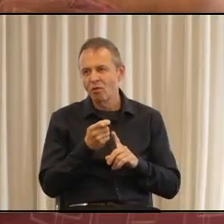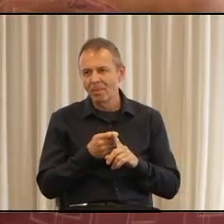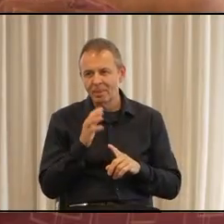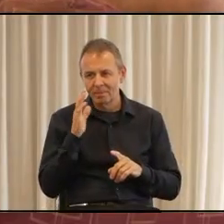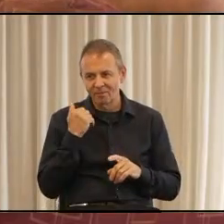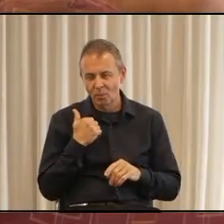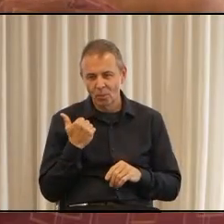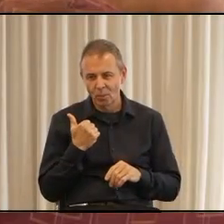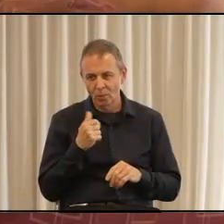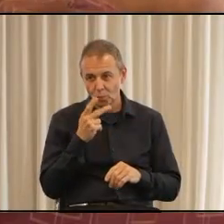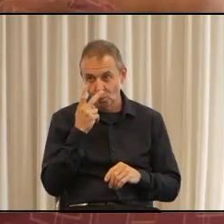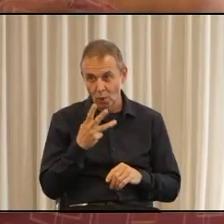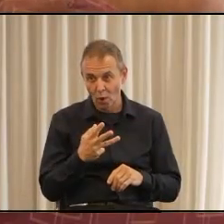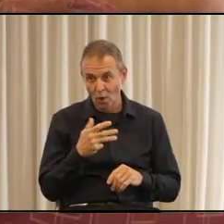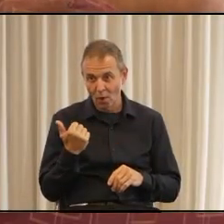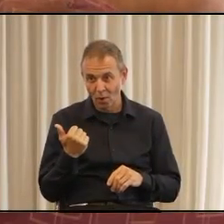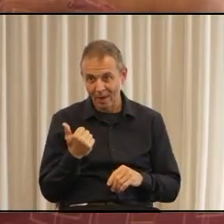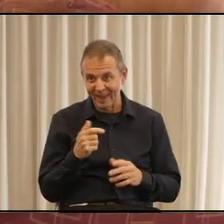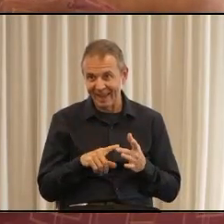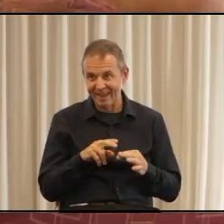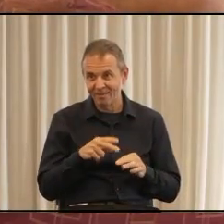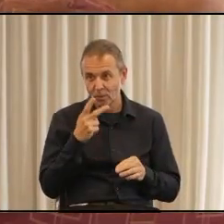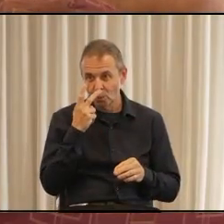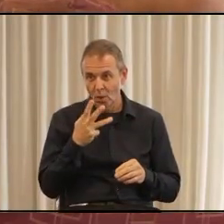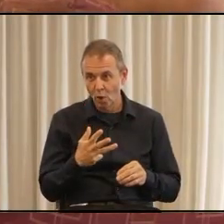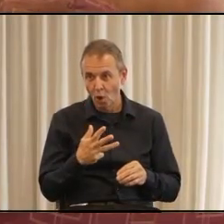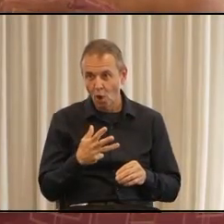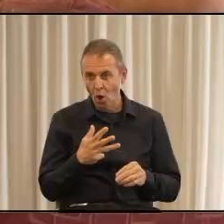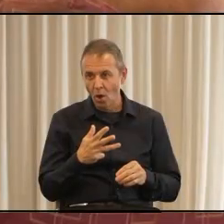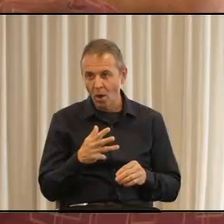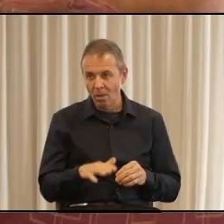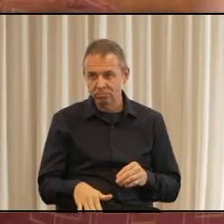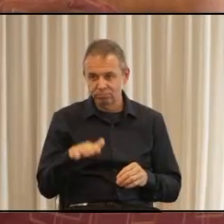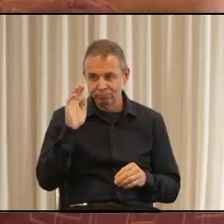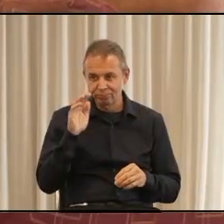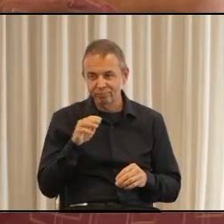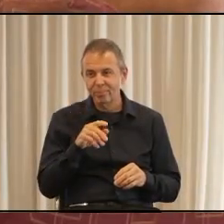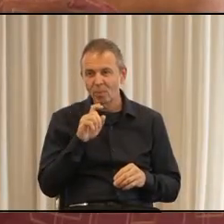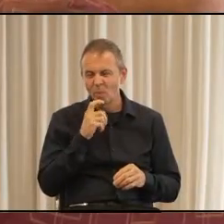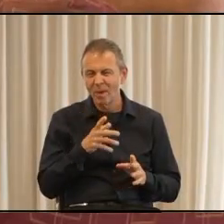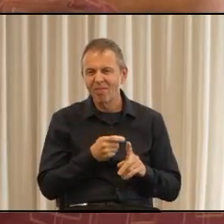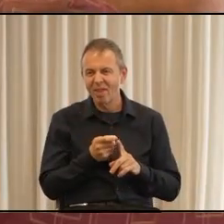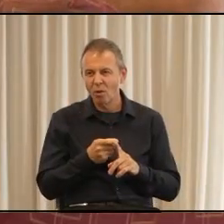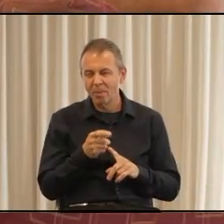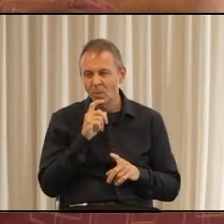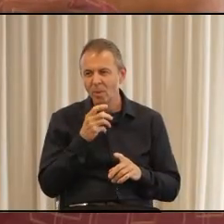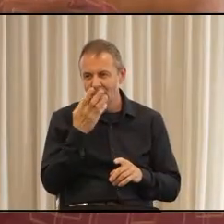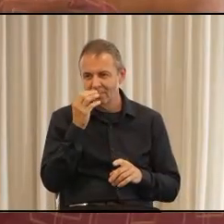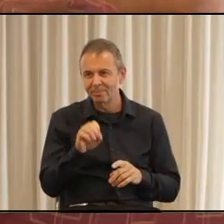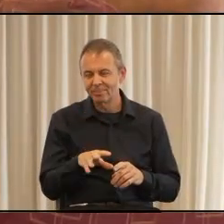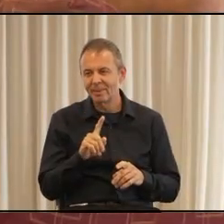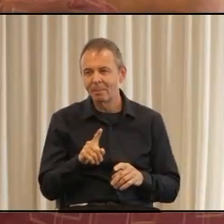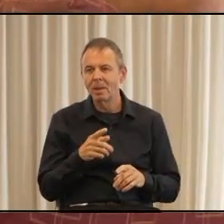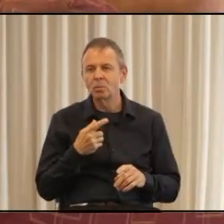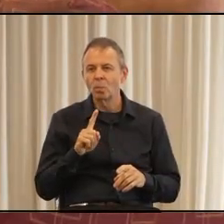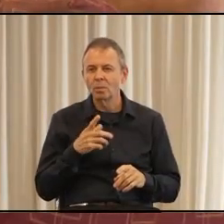If you're 29 and you've had 29 years of therapy, you would be well and truly therapied out. So we don't do any therapy. We always make sure that